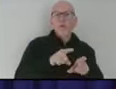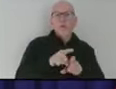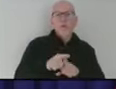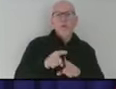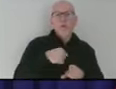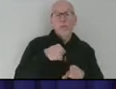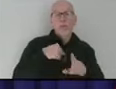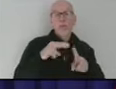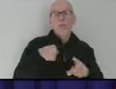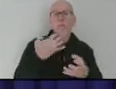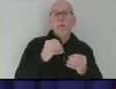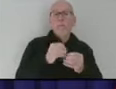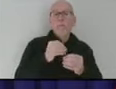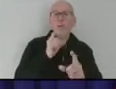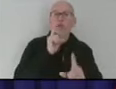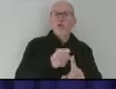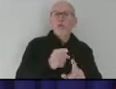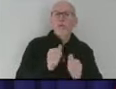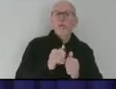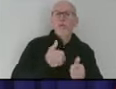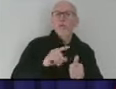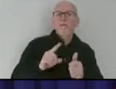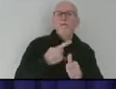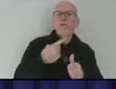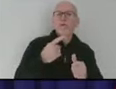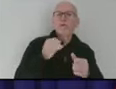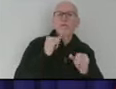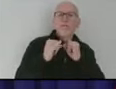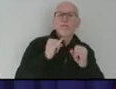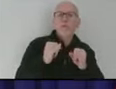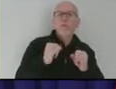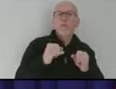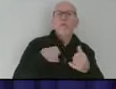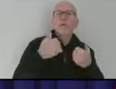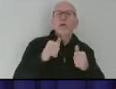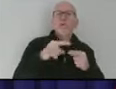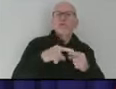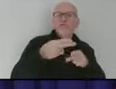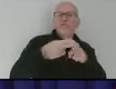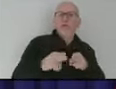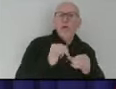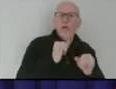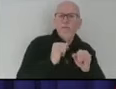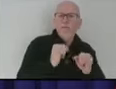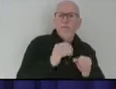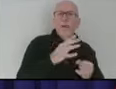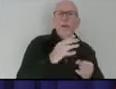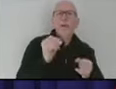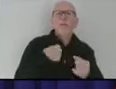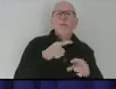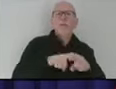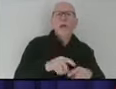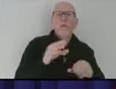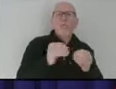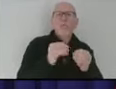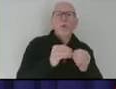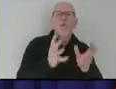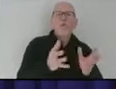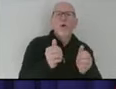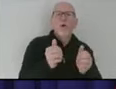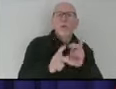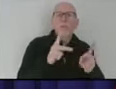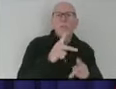be more targeted with that initial interview and paring that interview down and really starting to rely on talking to